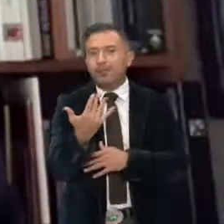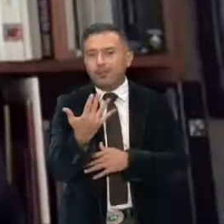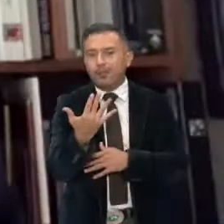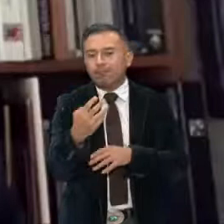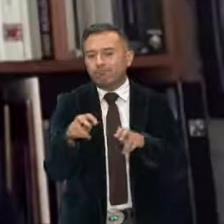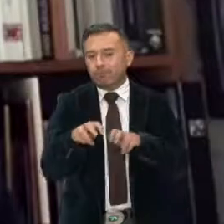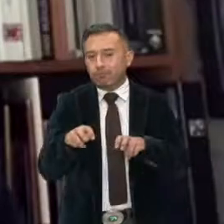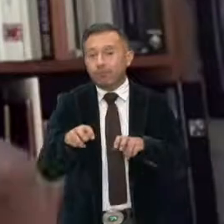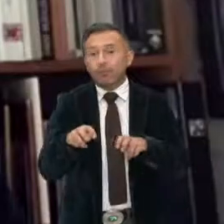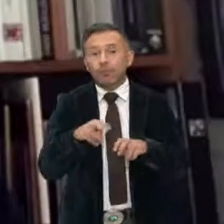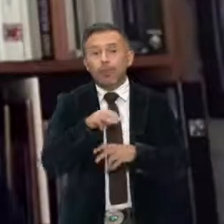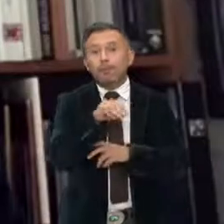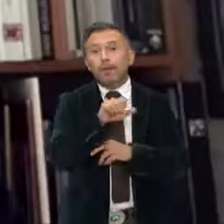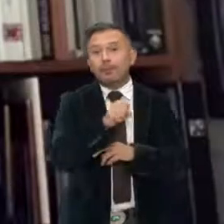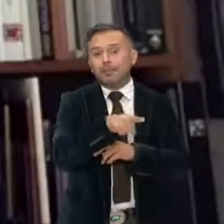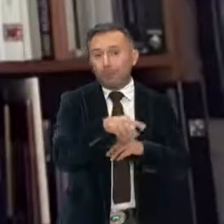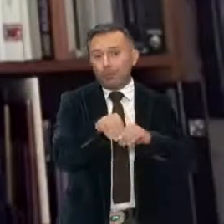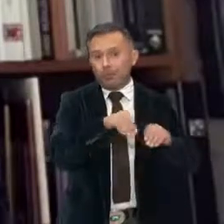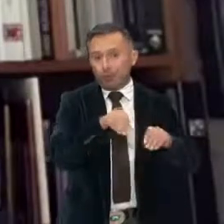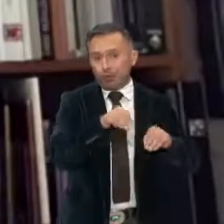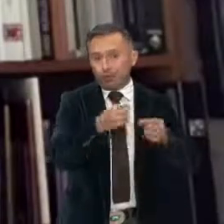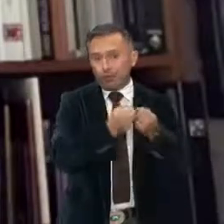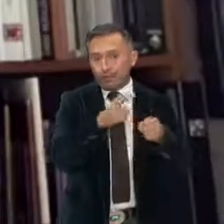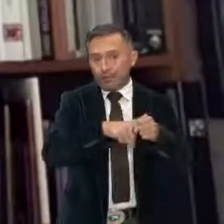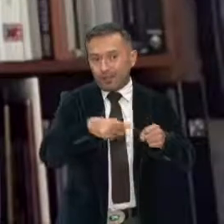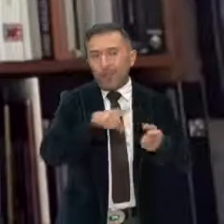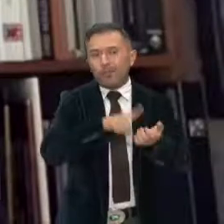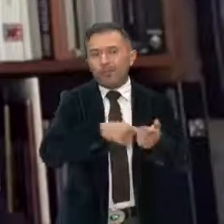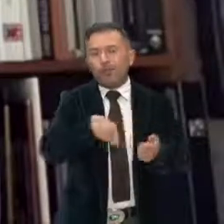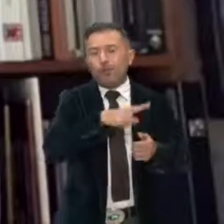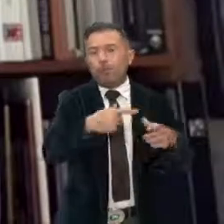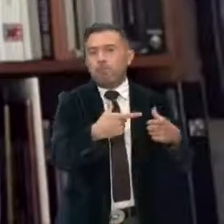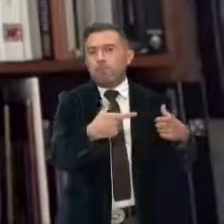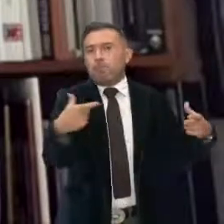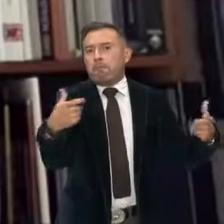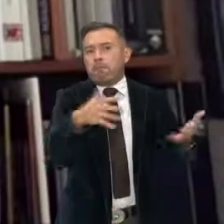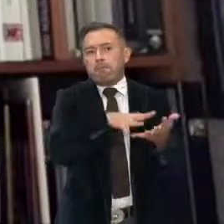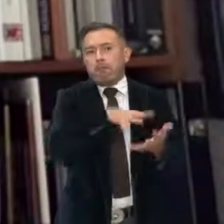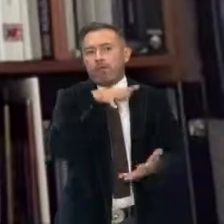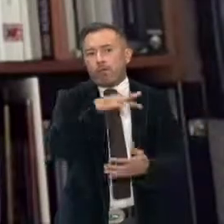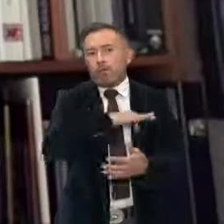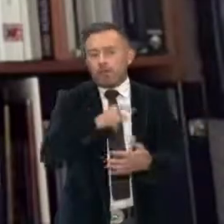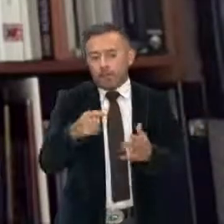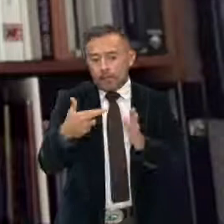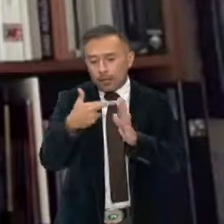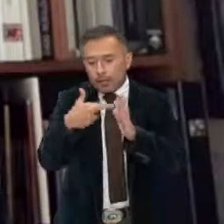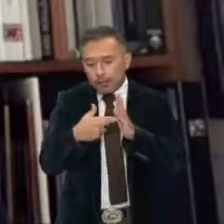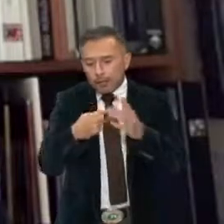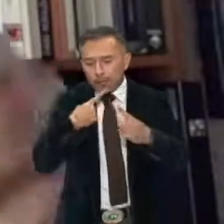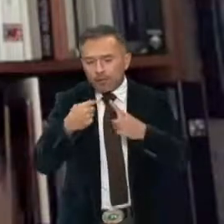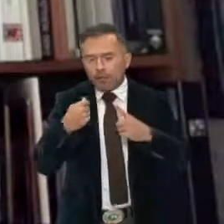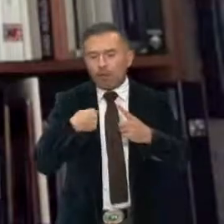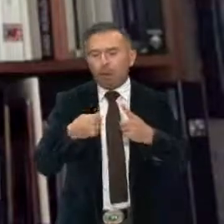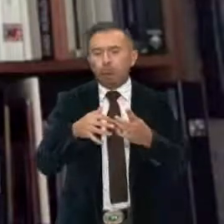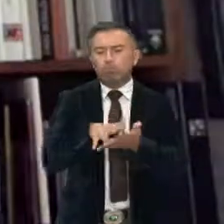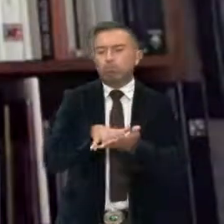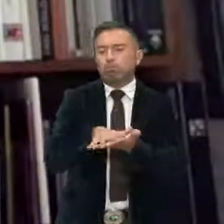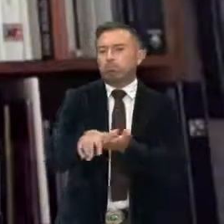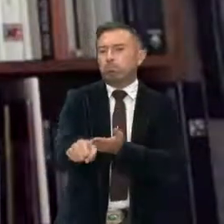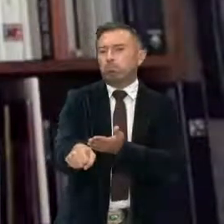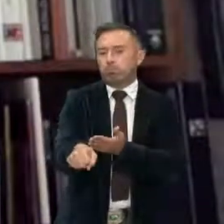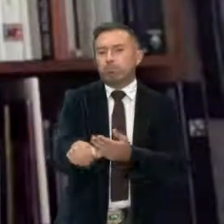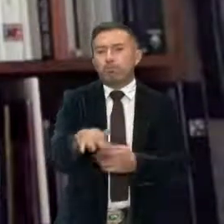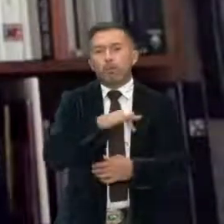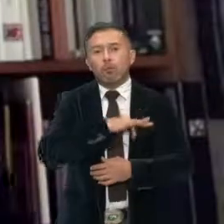placed us in a different context. But we have 50 parliamentaries. The socialism movement applies this absolute